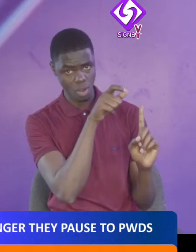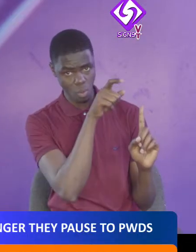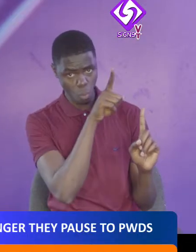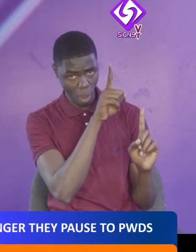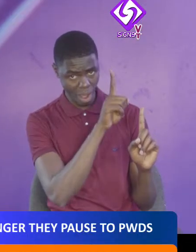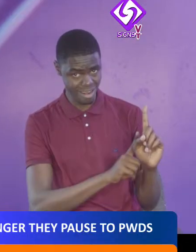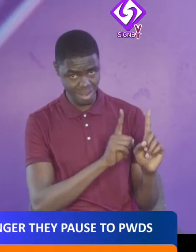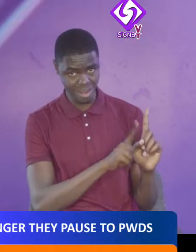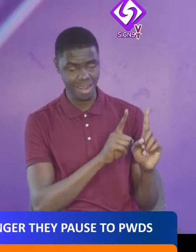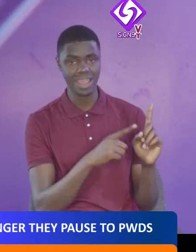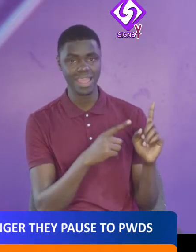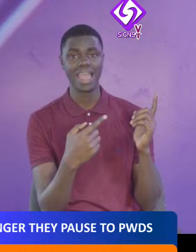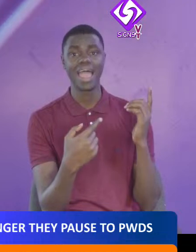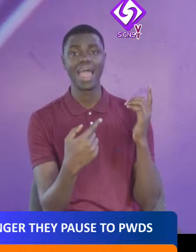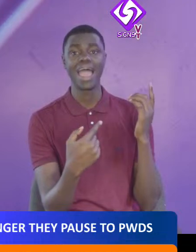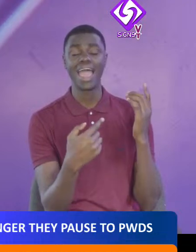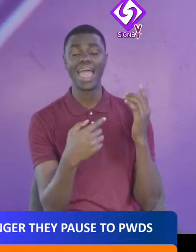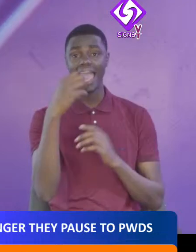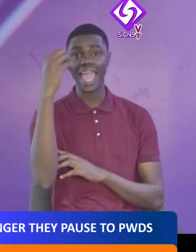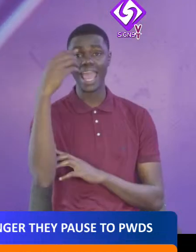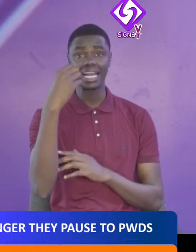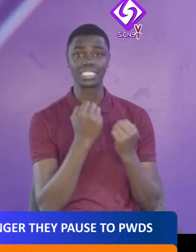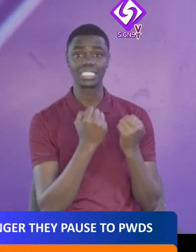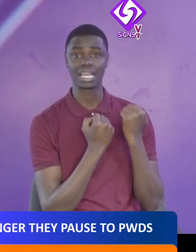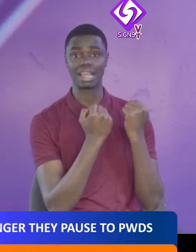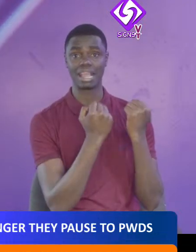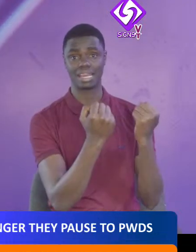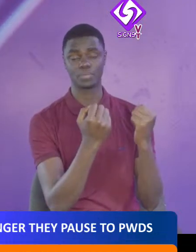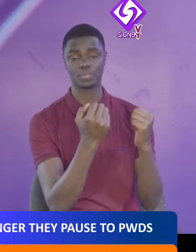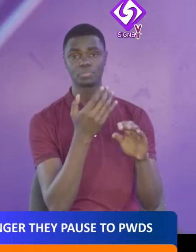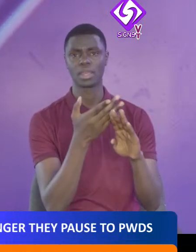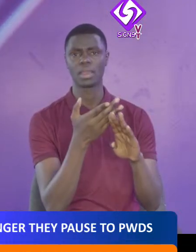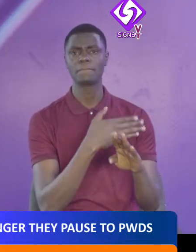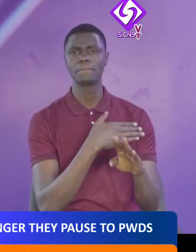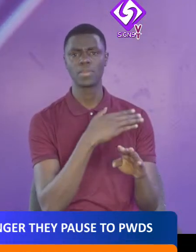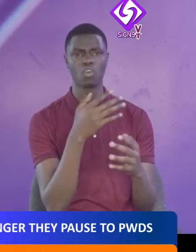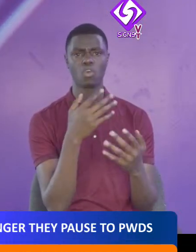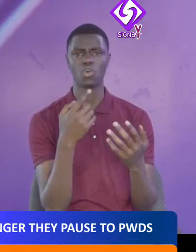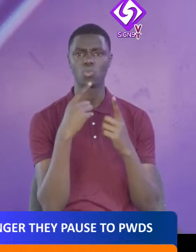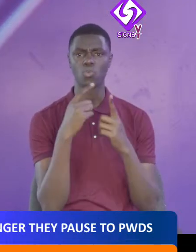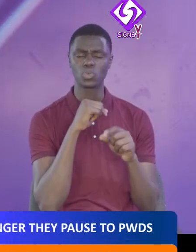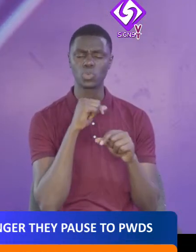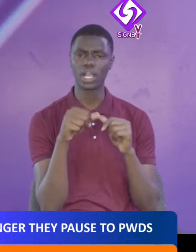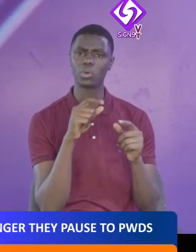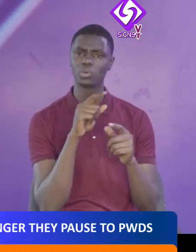automobiles. Yes. And before we talk about specifically the electronic